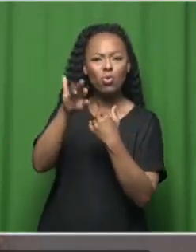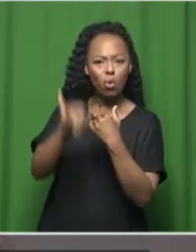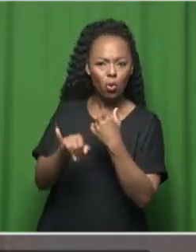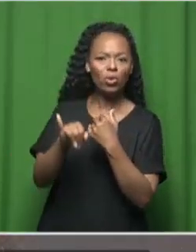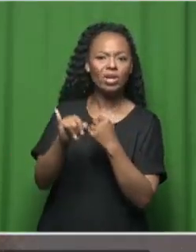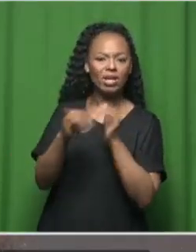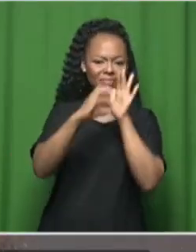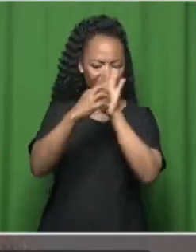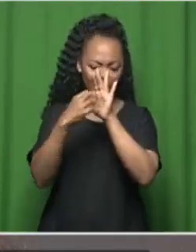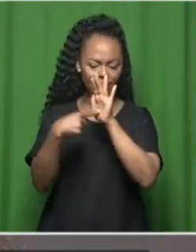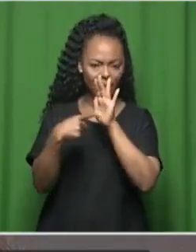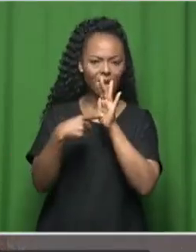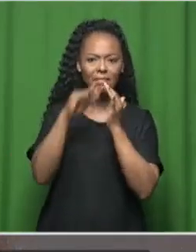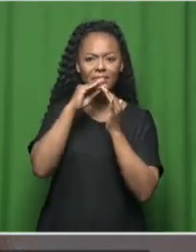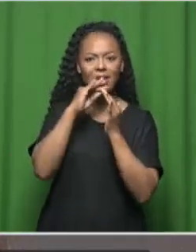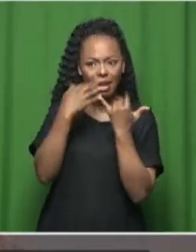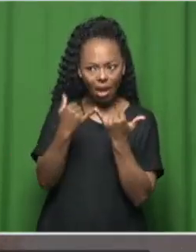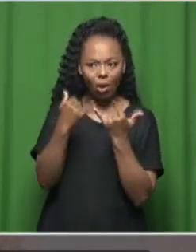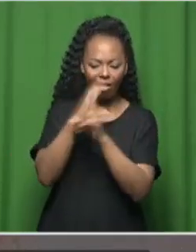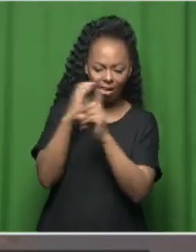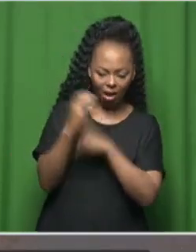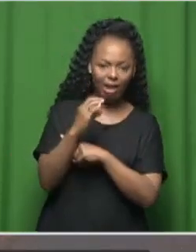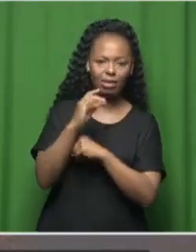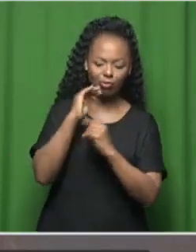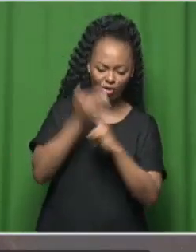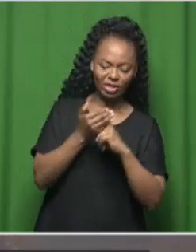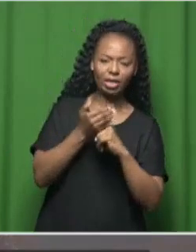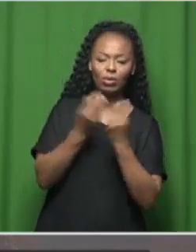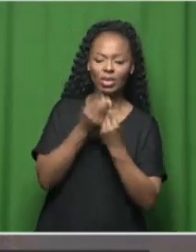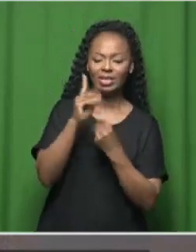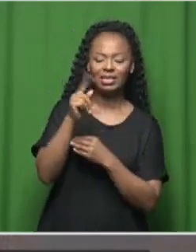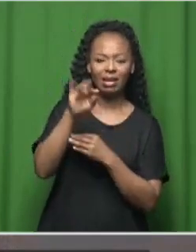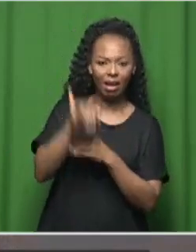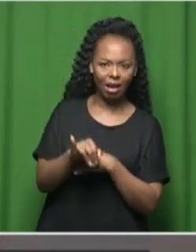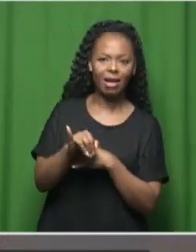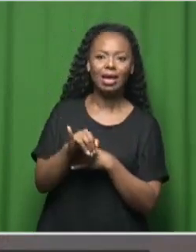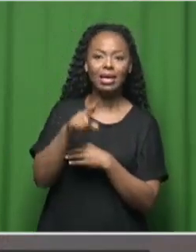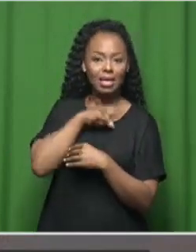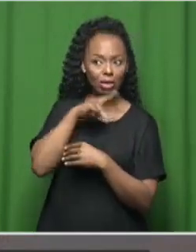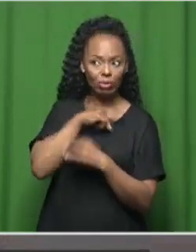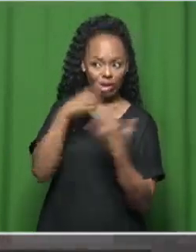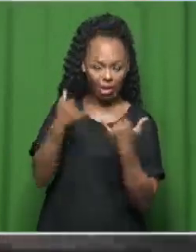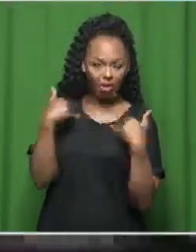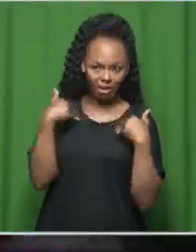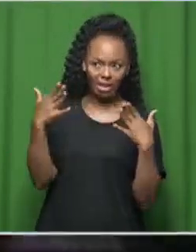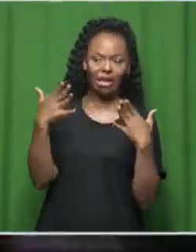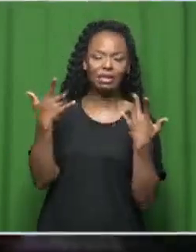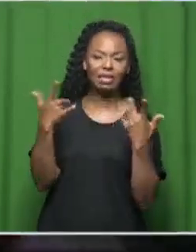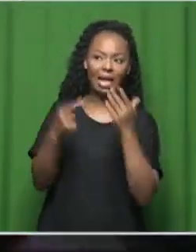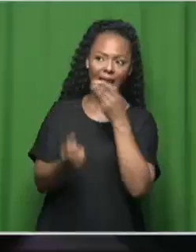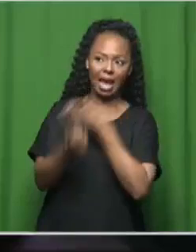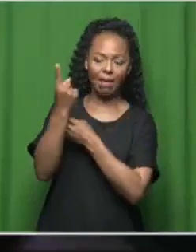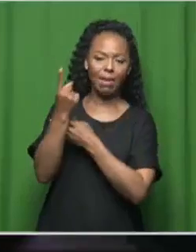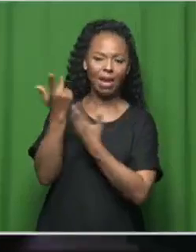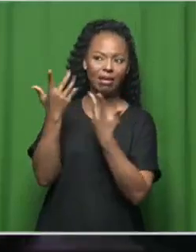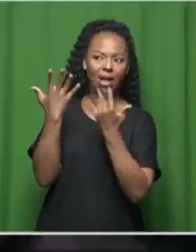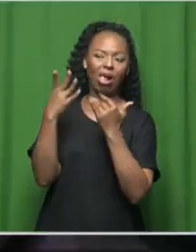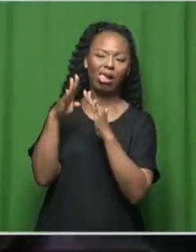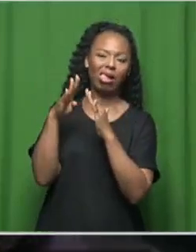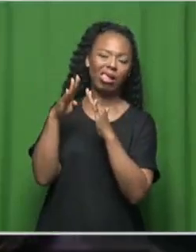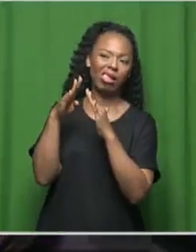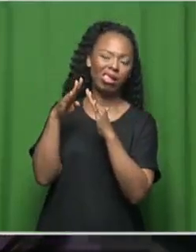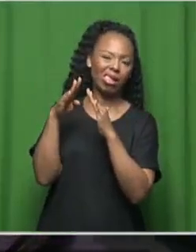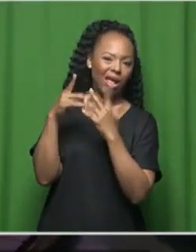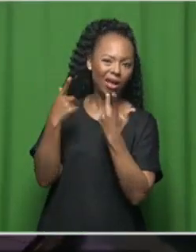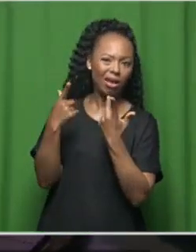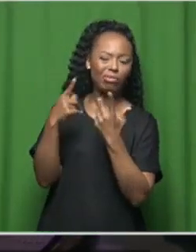the DTI. So we had to fight legally, and then that's where it started going down. All the